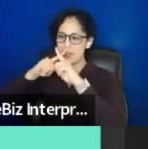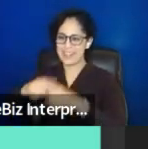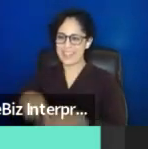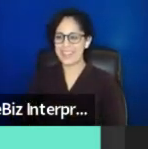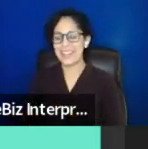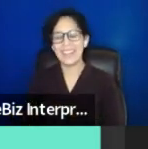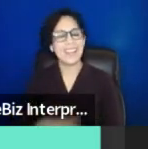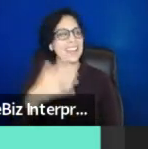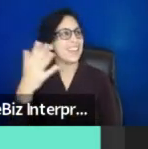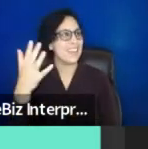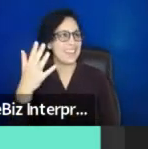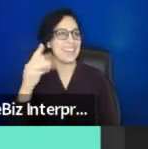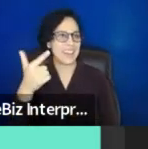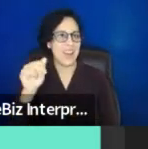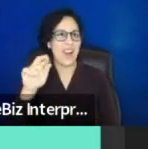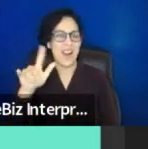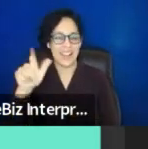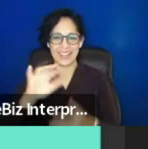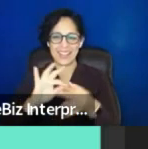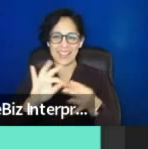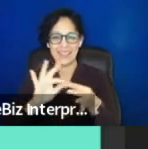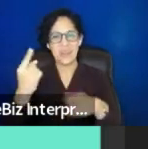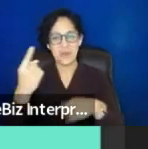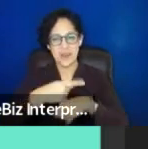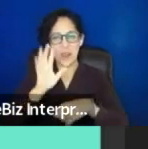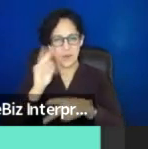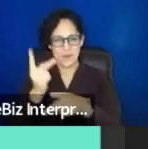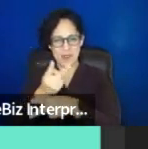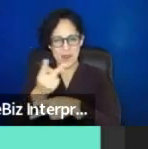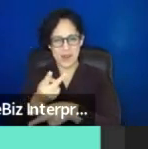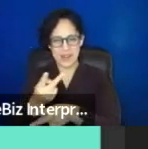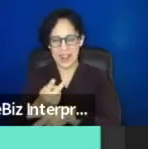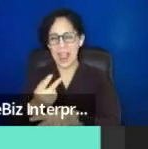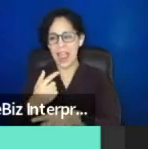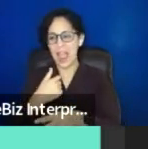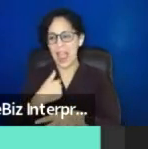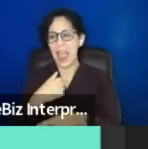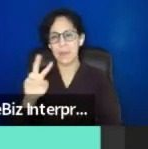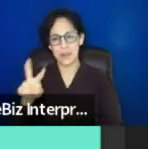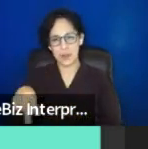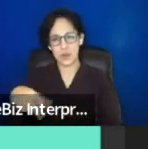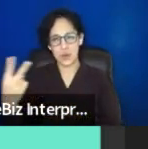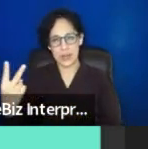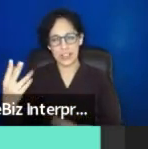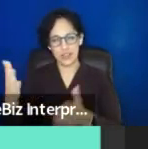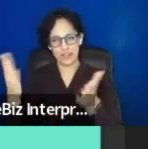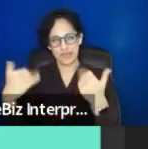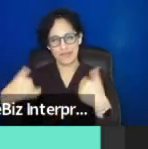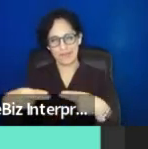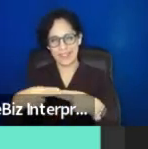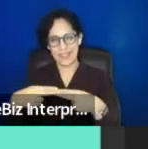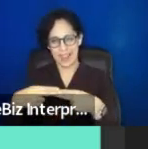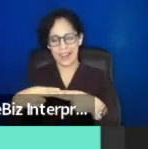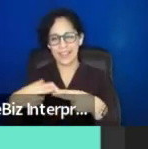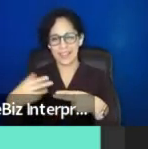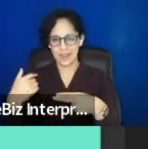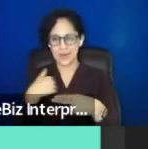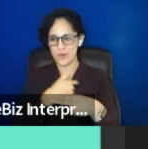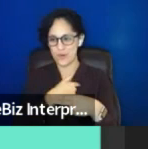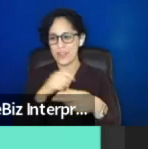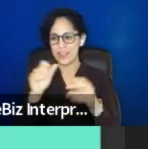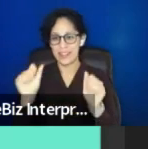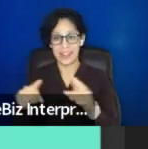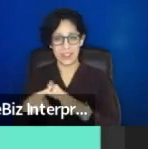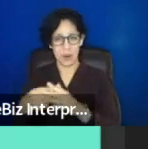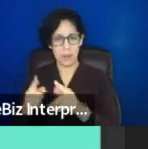You know, well, one day we're going to figure this out. I'm going to switch to the next slide, and then so we can, but